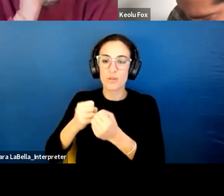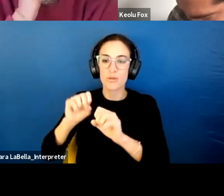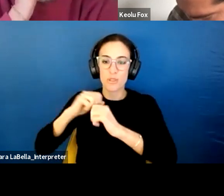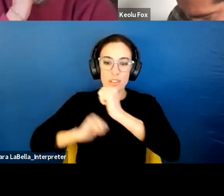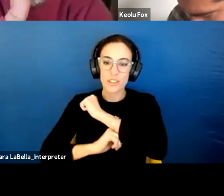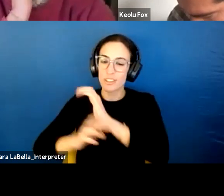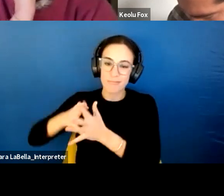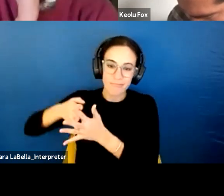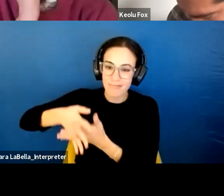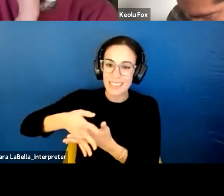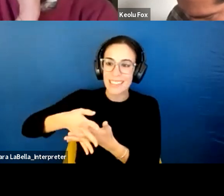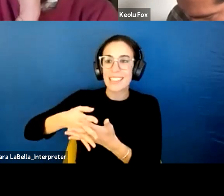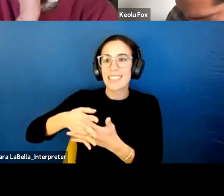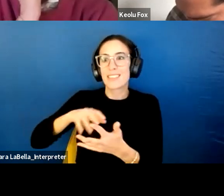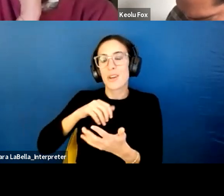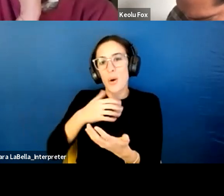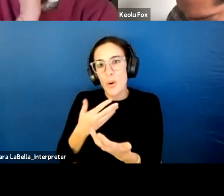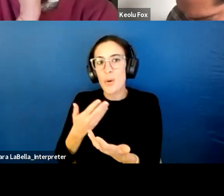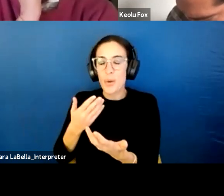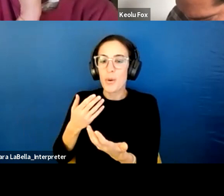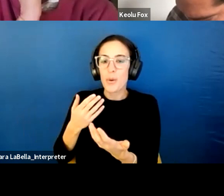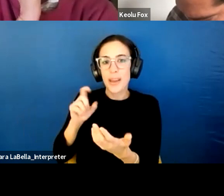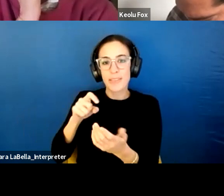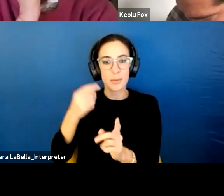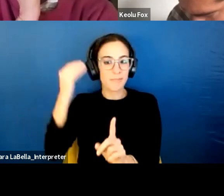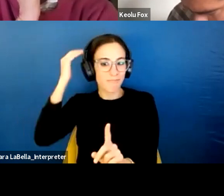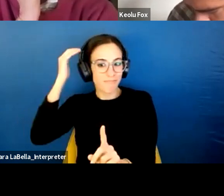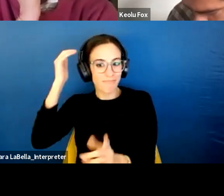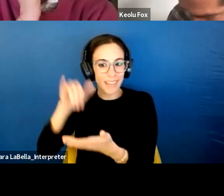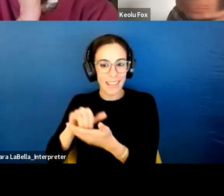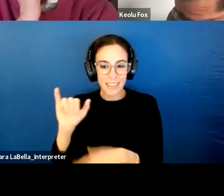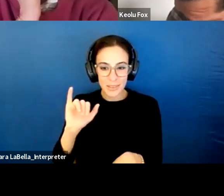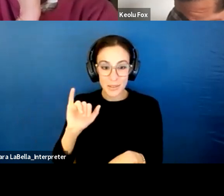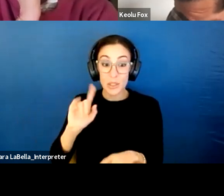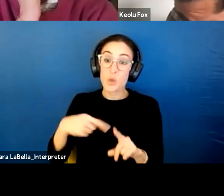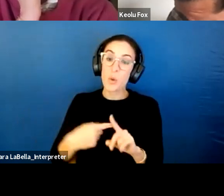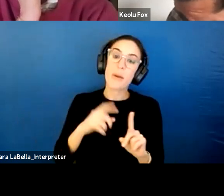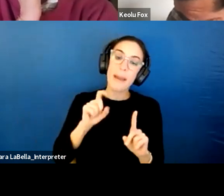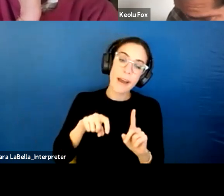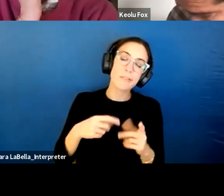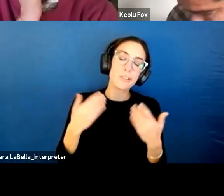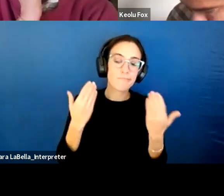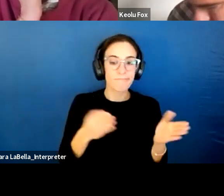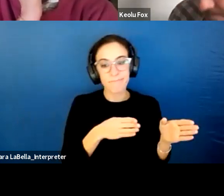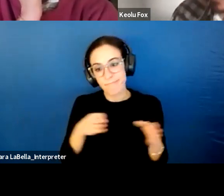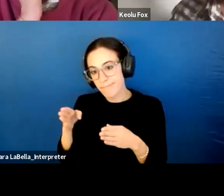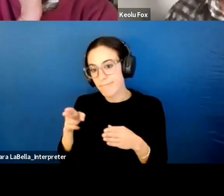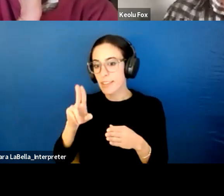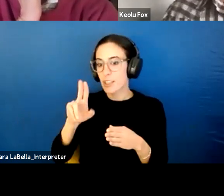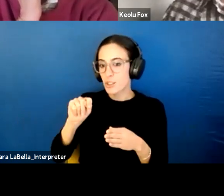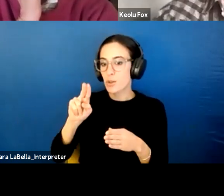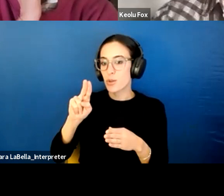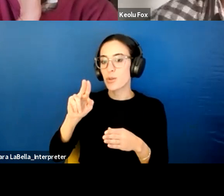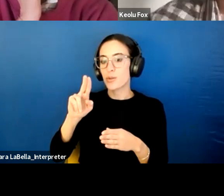would be, you know, when you must use sort of a utilitarian orientation because of, you know,